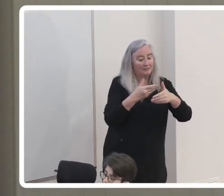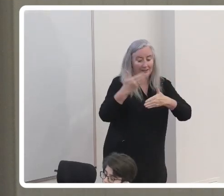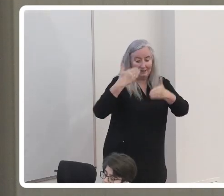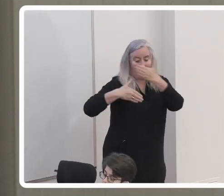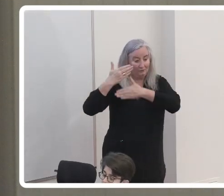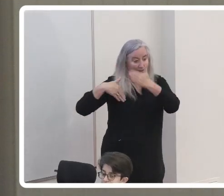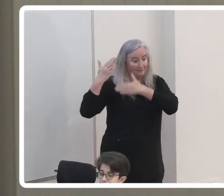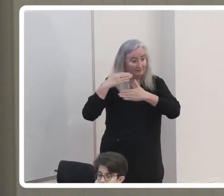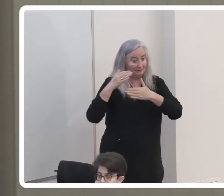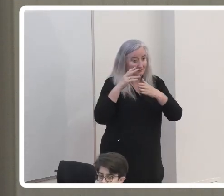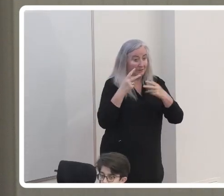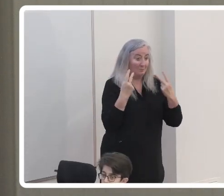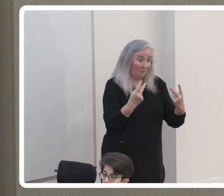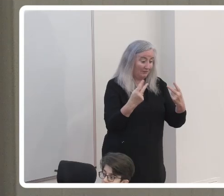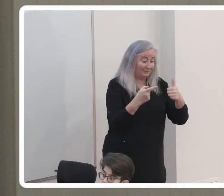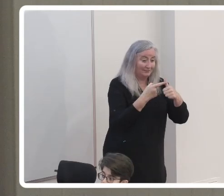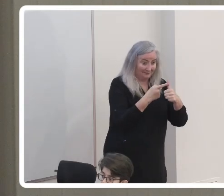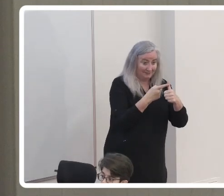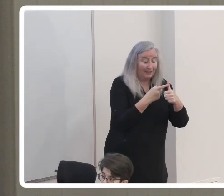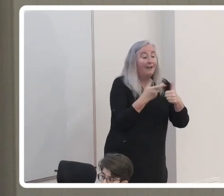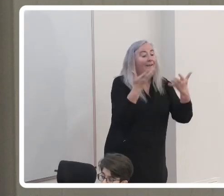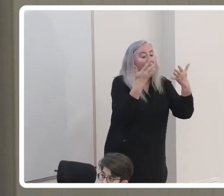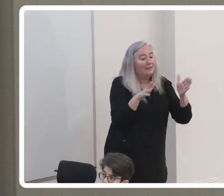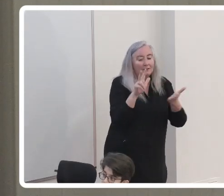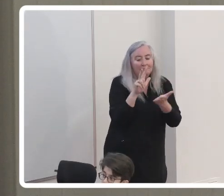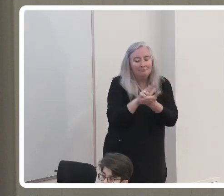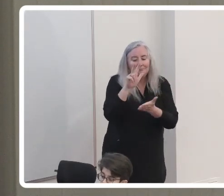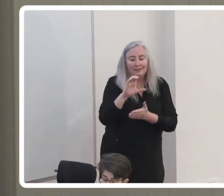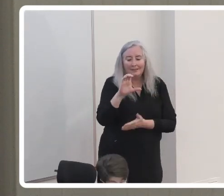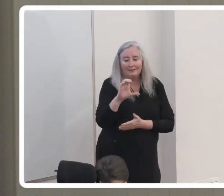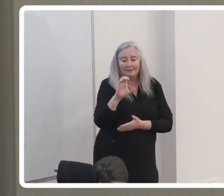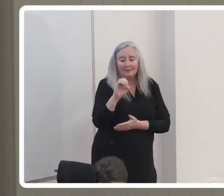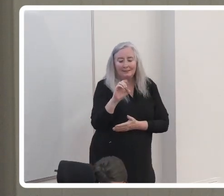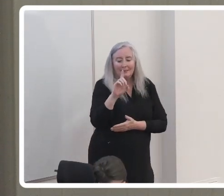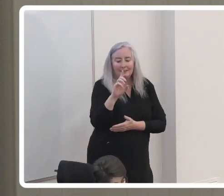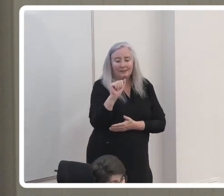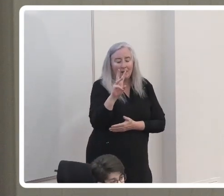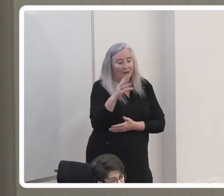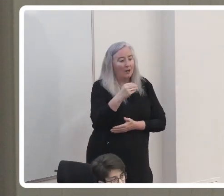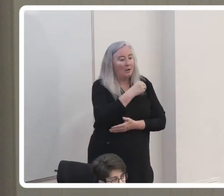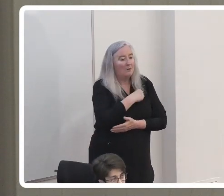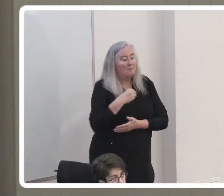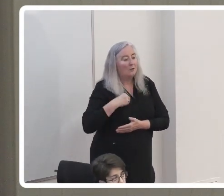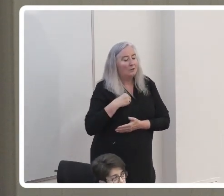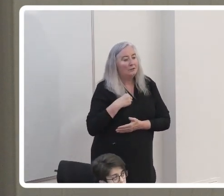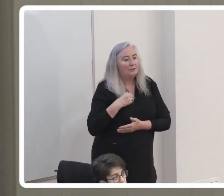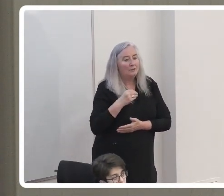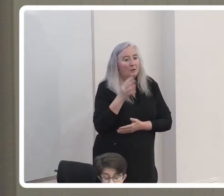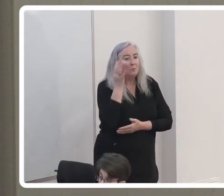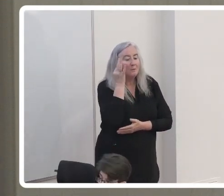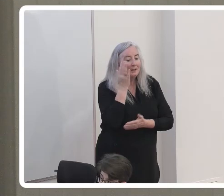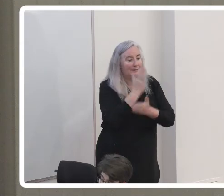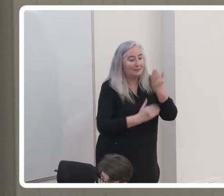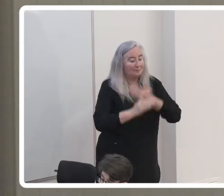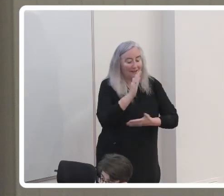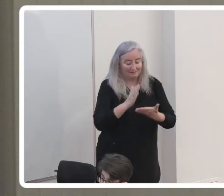crucial. Despite Poland having ratified CEDA, Polish women with disabilities have often found themselves sidelined within